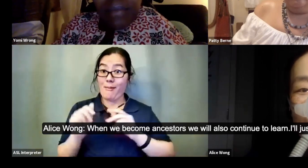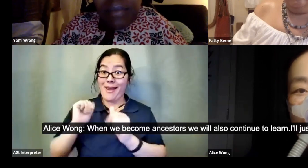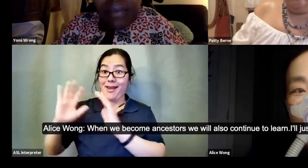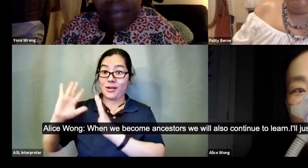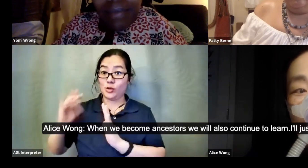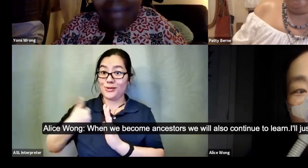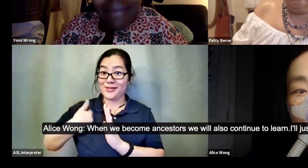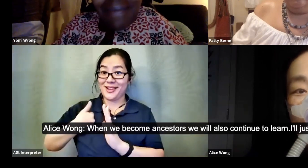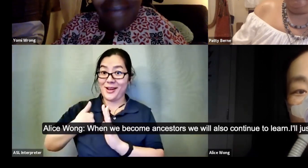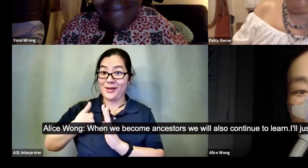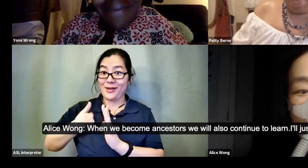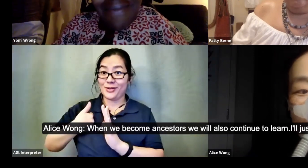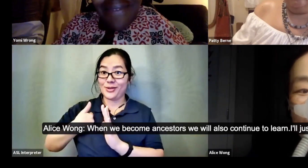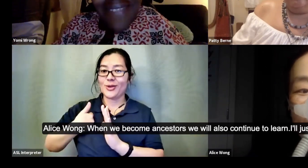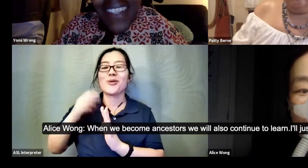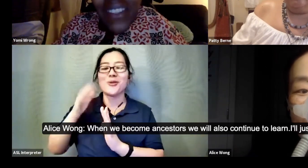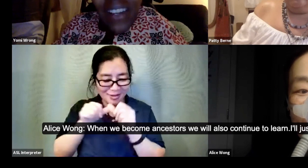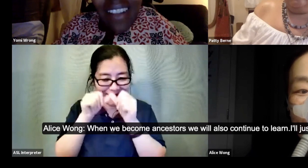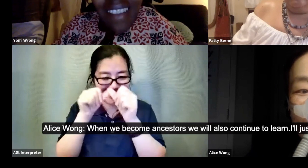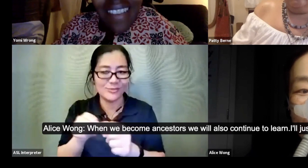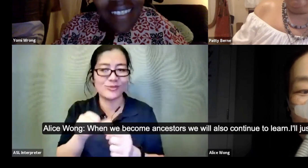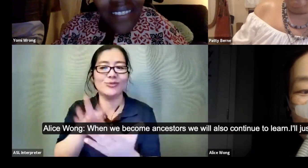So I'll just leave it with that.